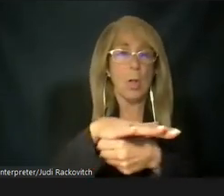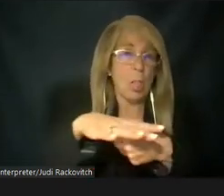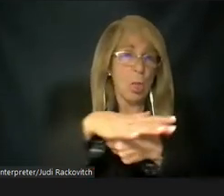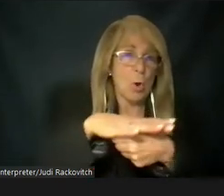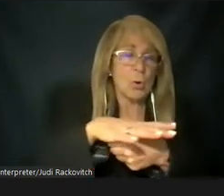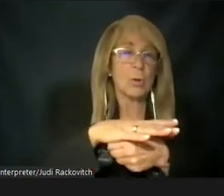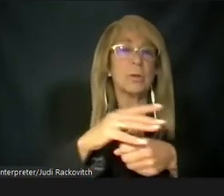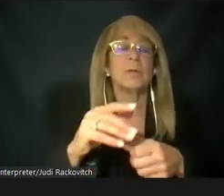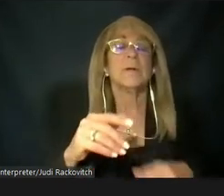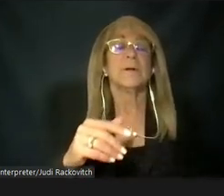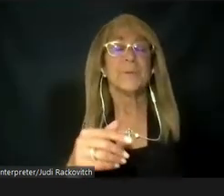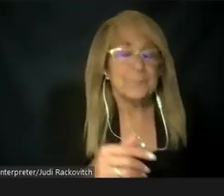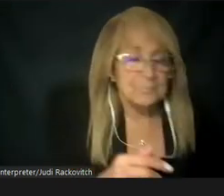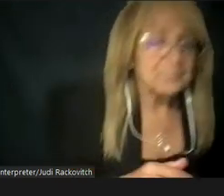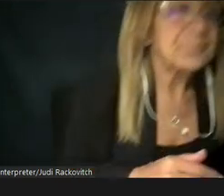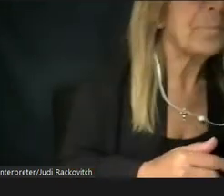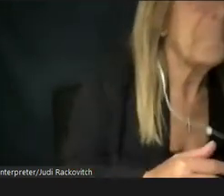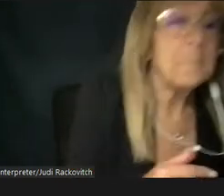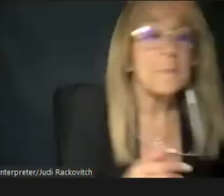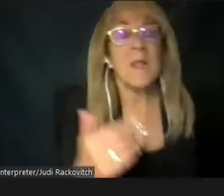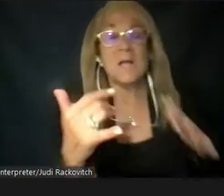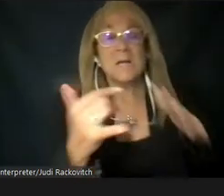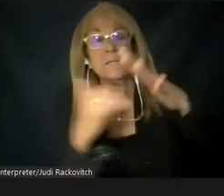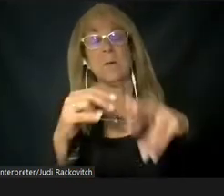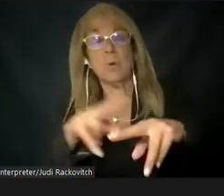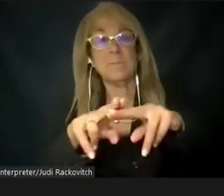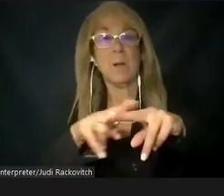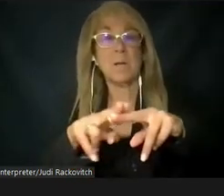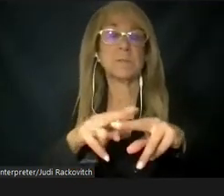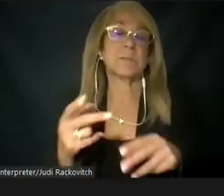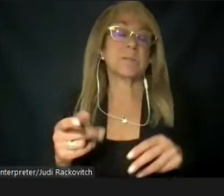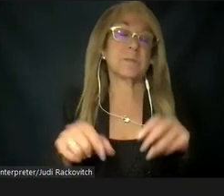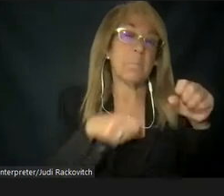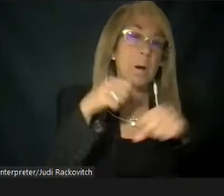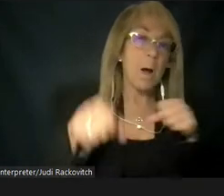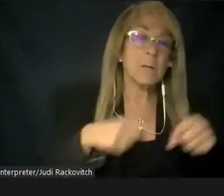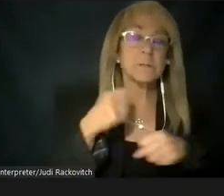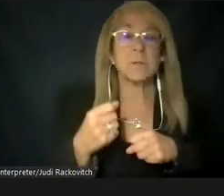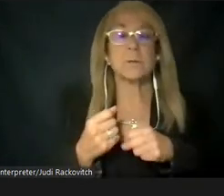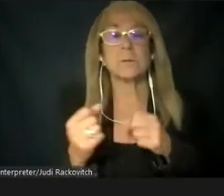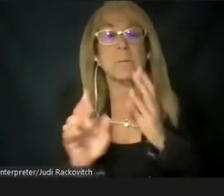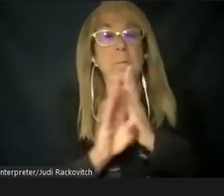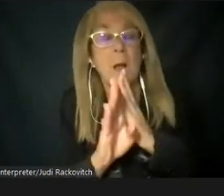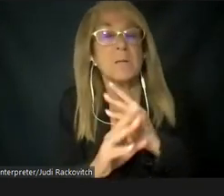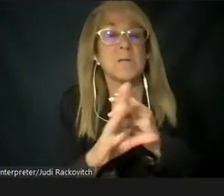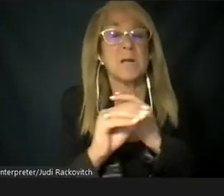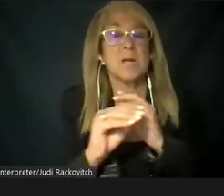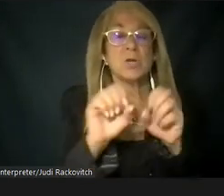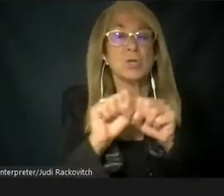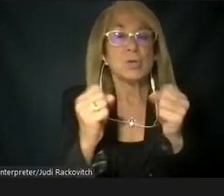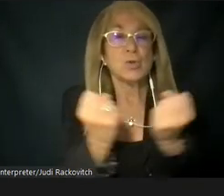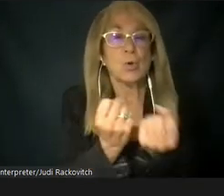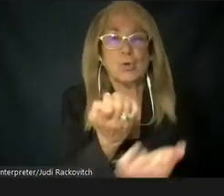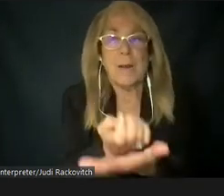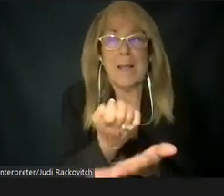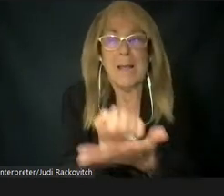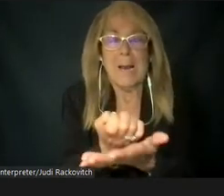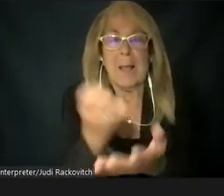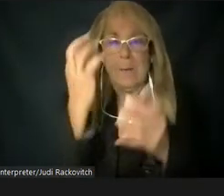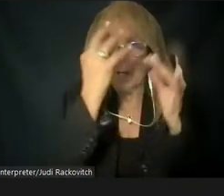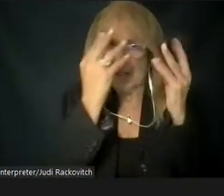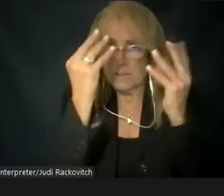buses, parking and pedestrian and bicyclists. We'll also be looking at social and economic considerations and conditions.